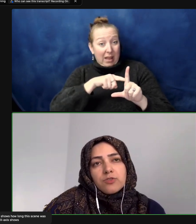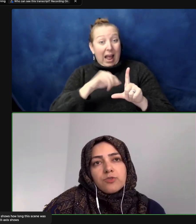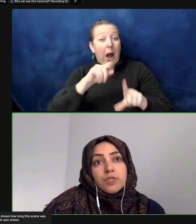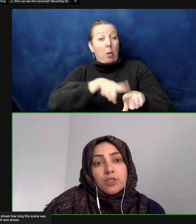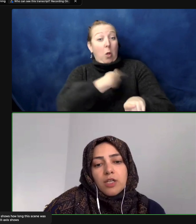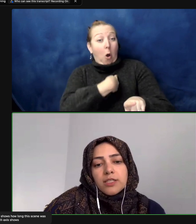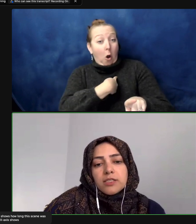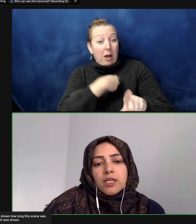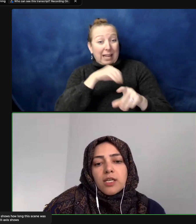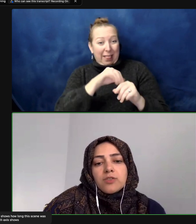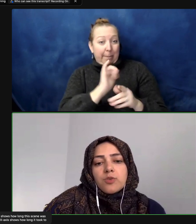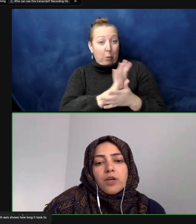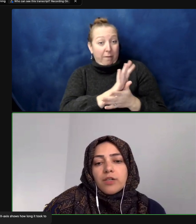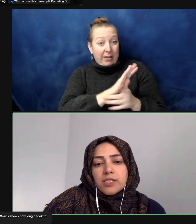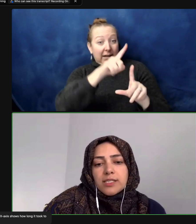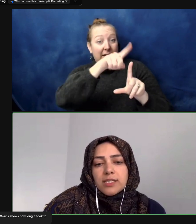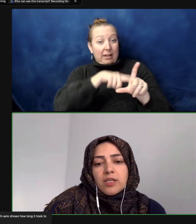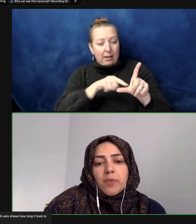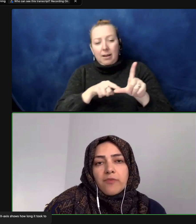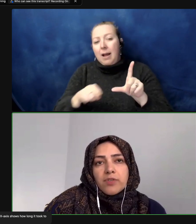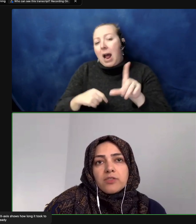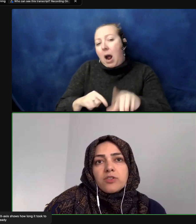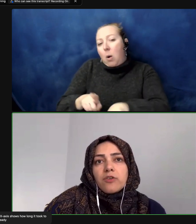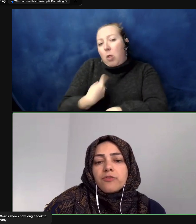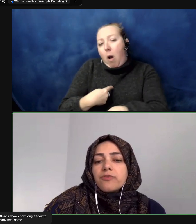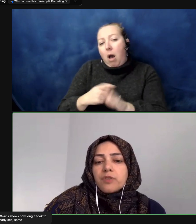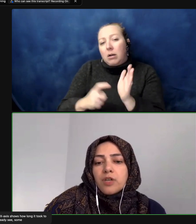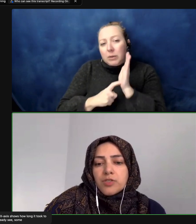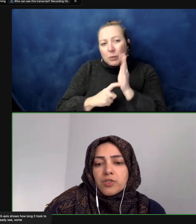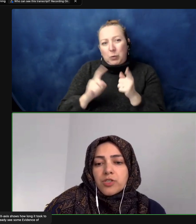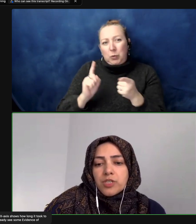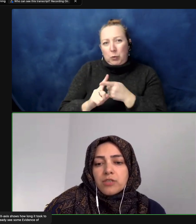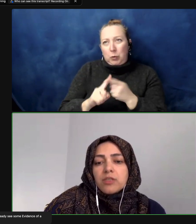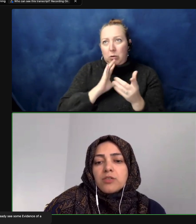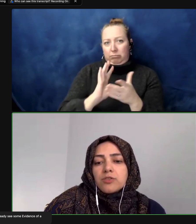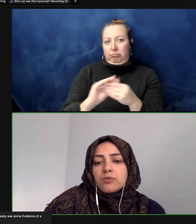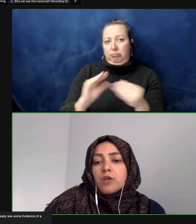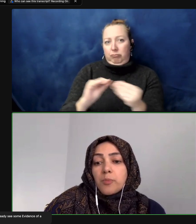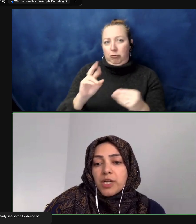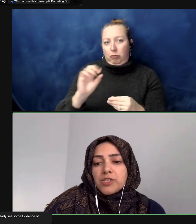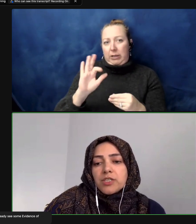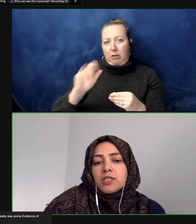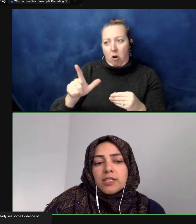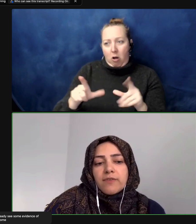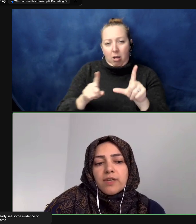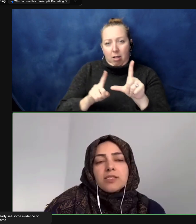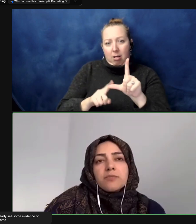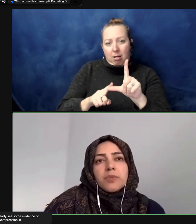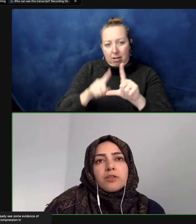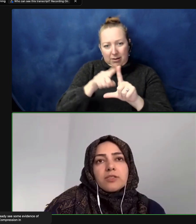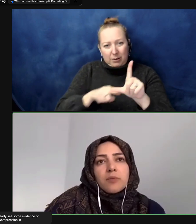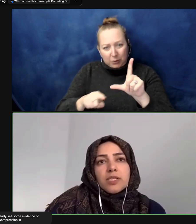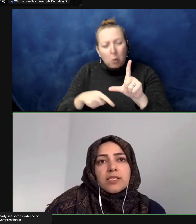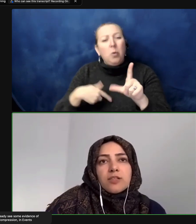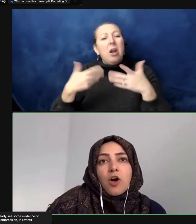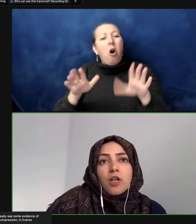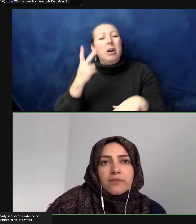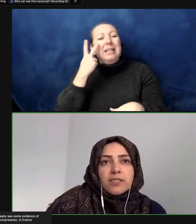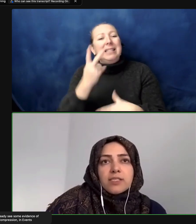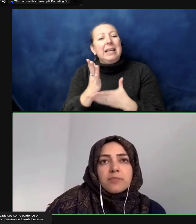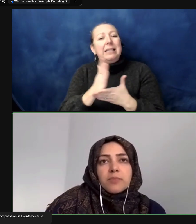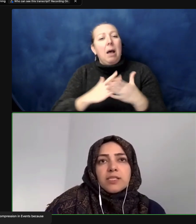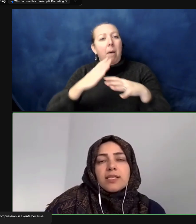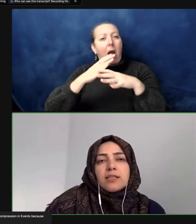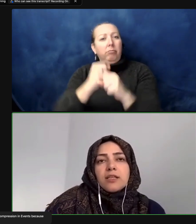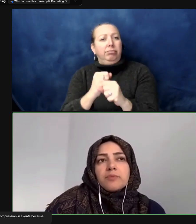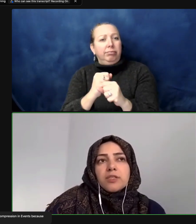it took to recall it. So we already see some evidence of construction through compression in events, because some of these tall